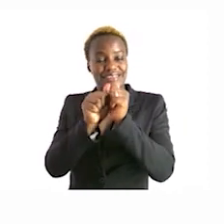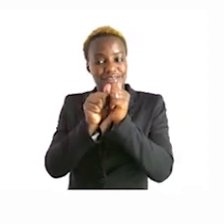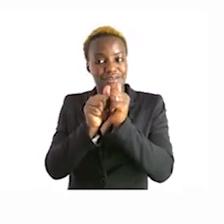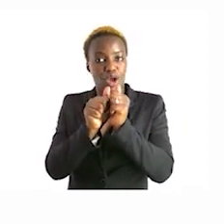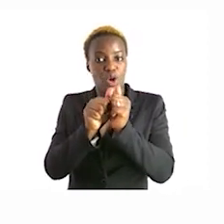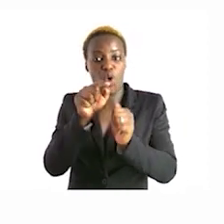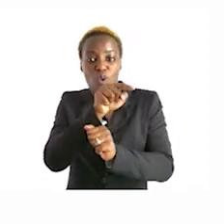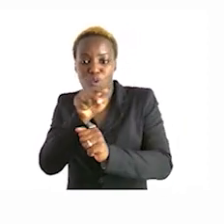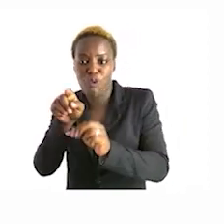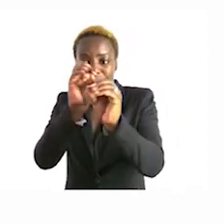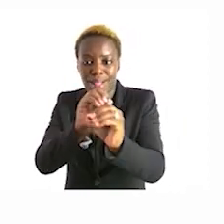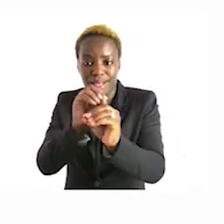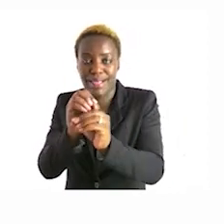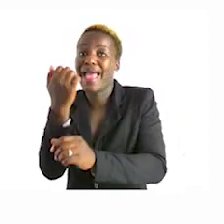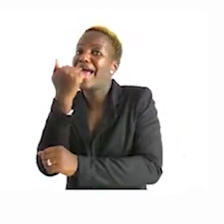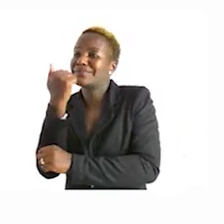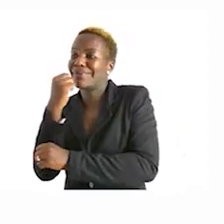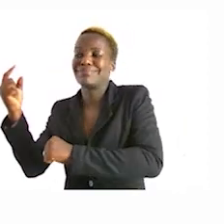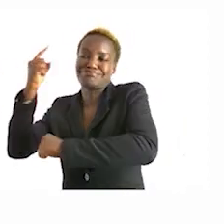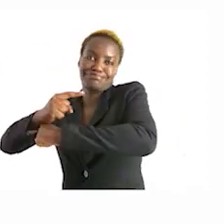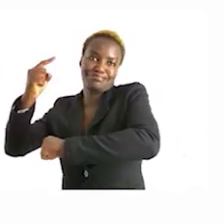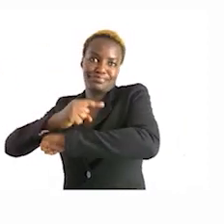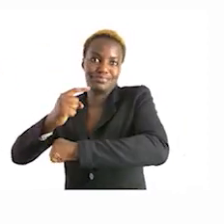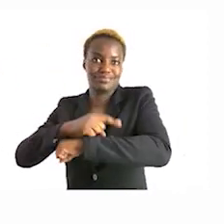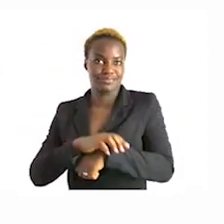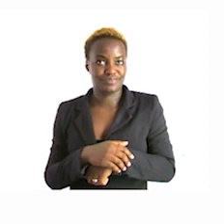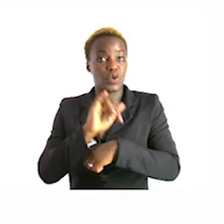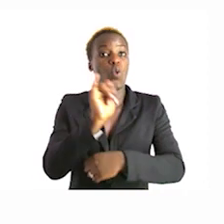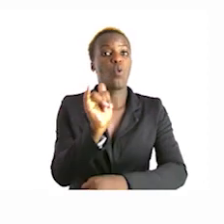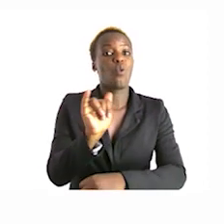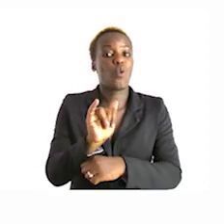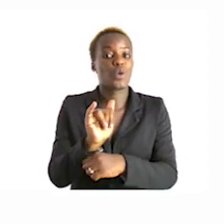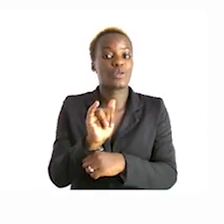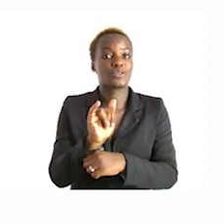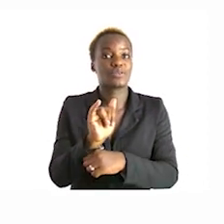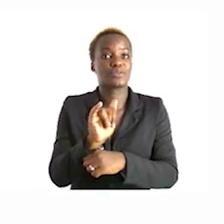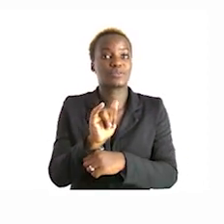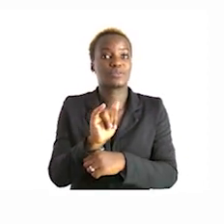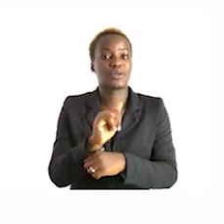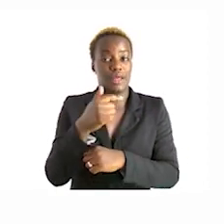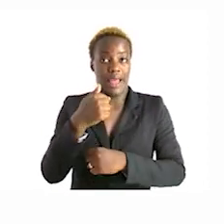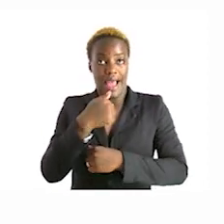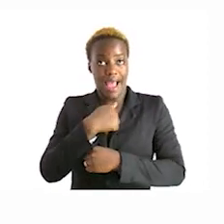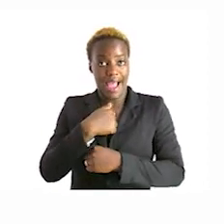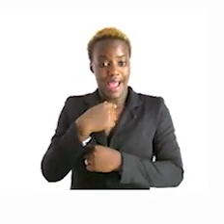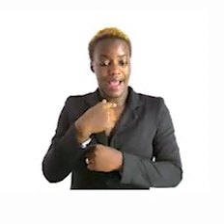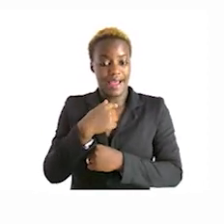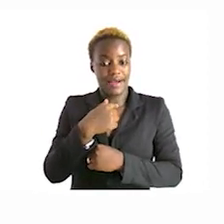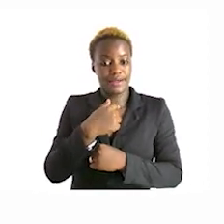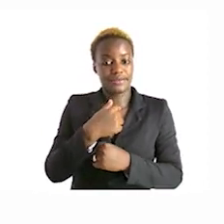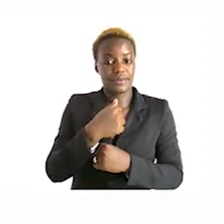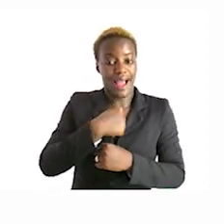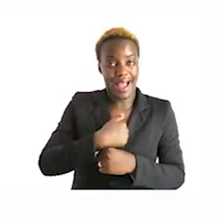apple every day. So what article do you think will fit there? Can we say I eat a apple